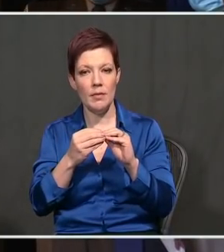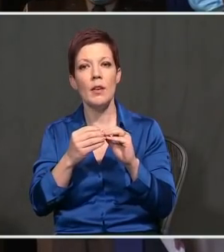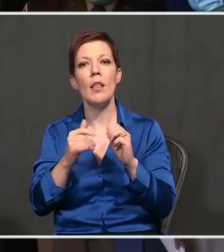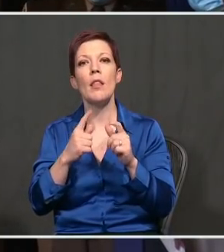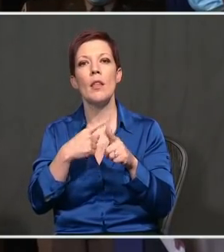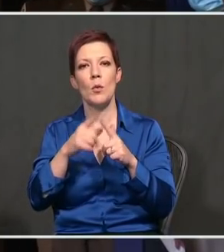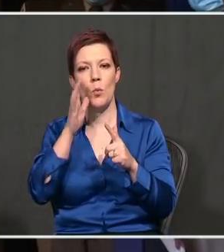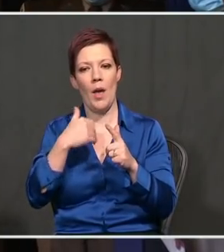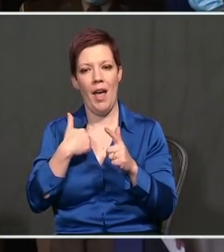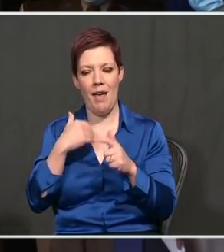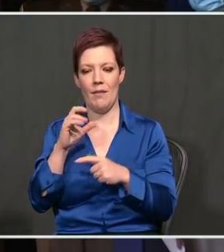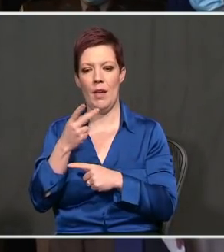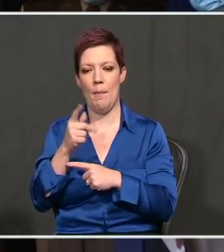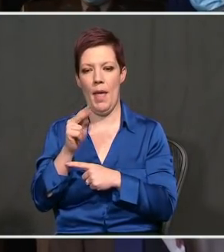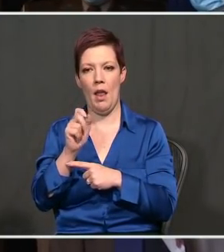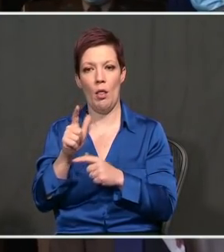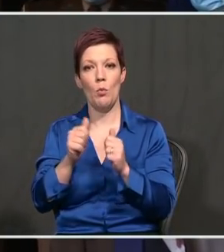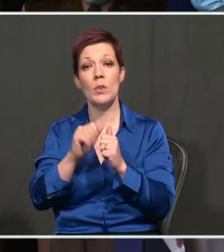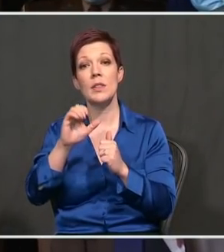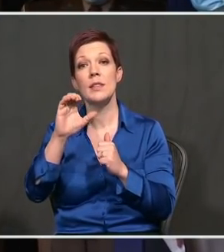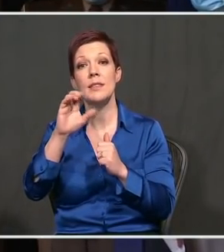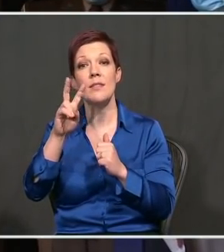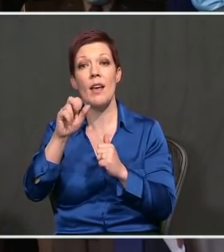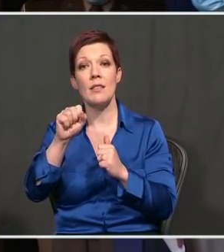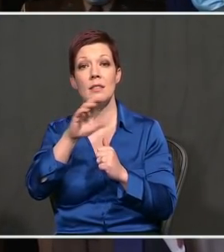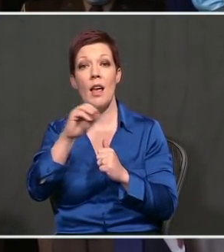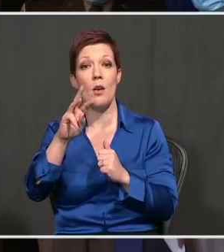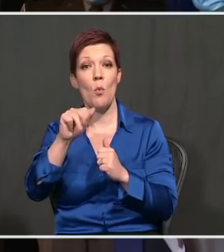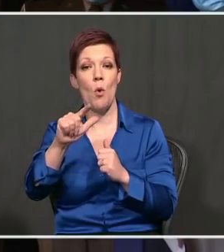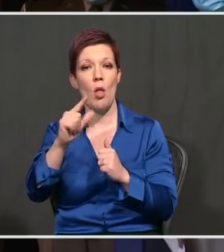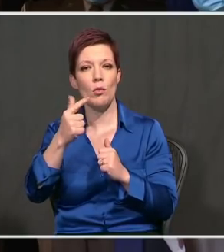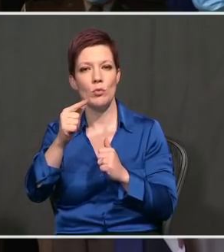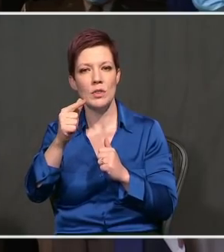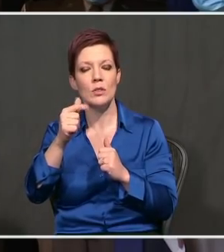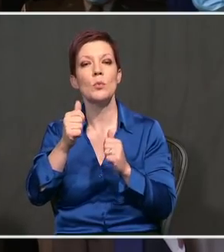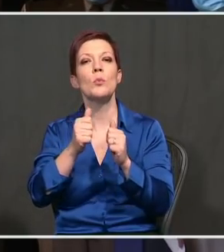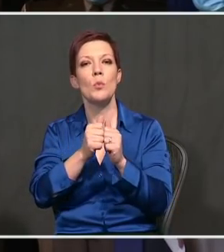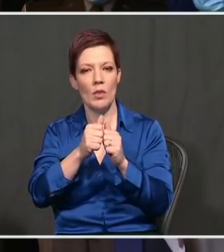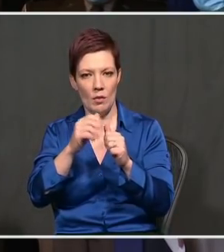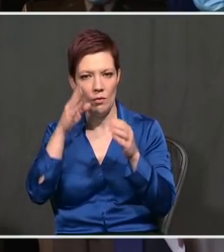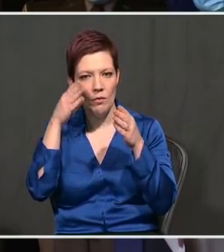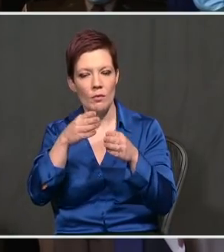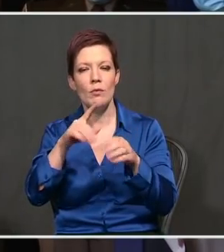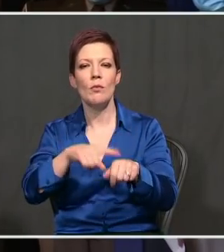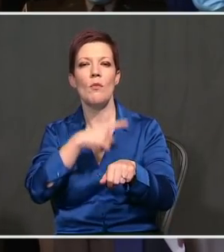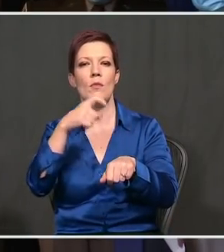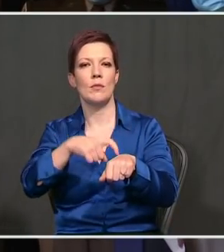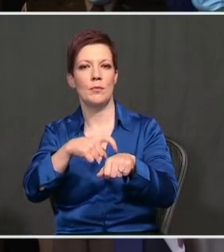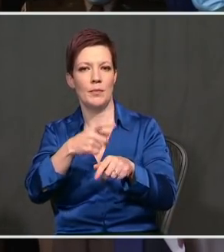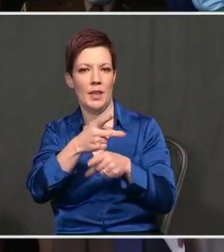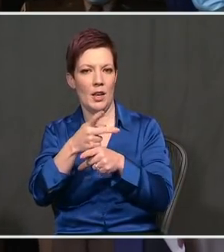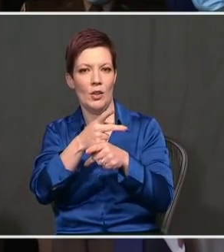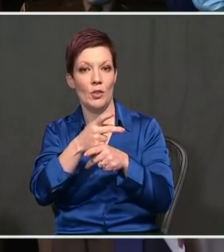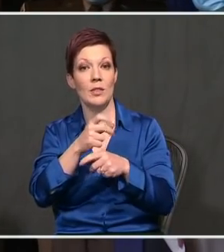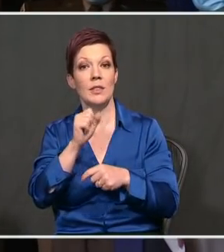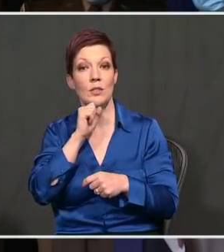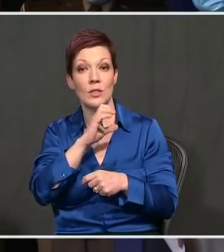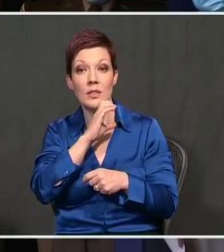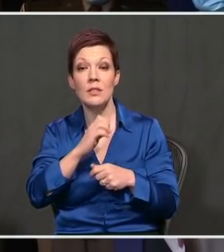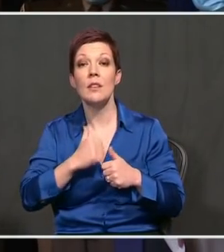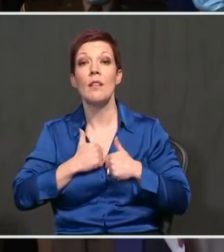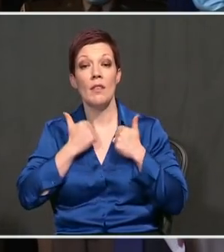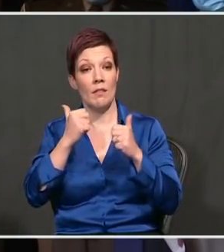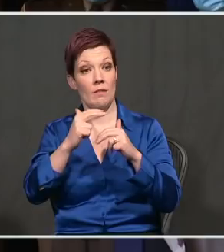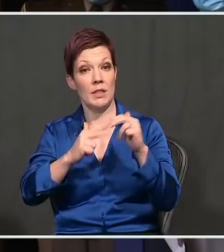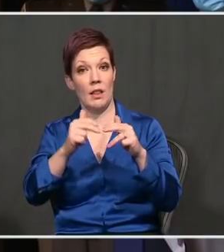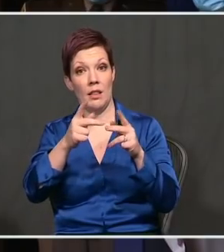and Walgreens to discuss vaccine administration, with a focus on long-term care and senior living facilities. Then